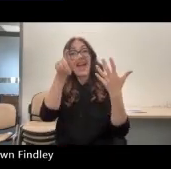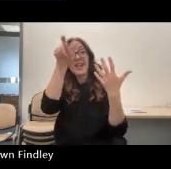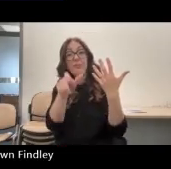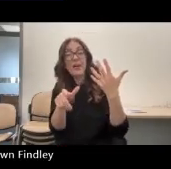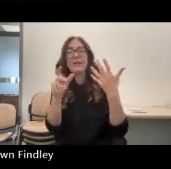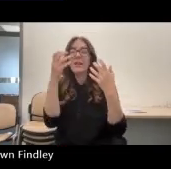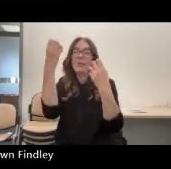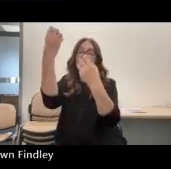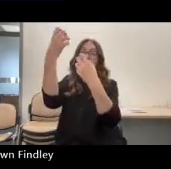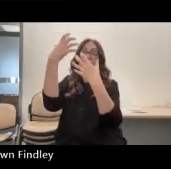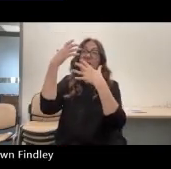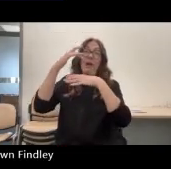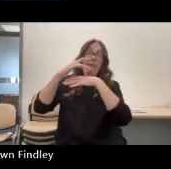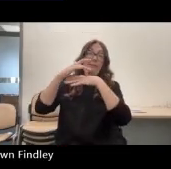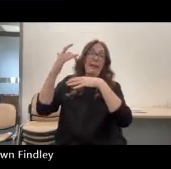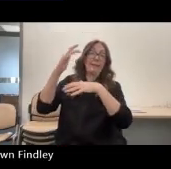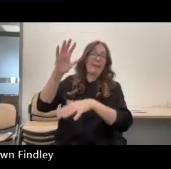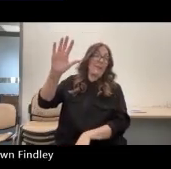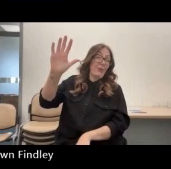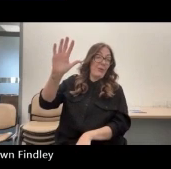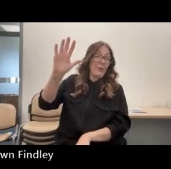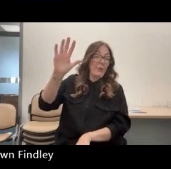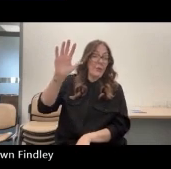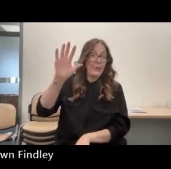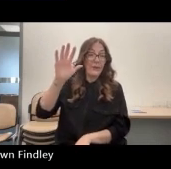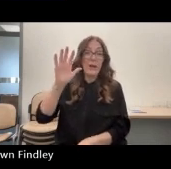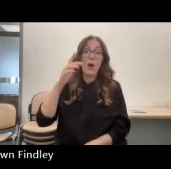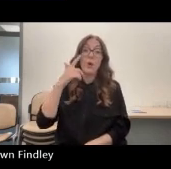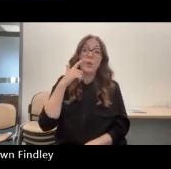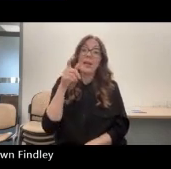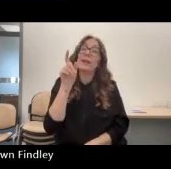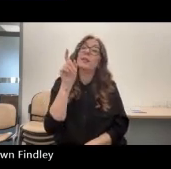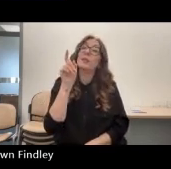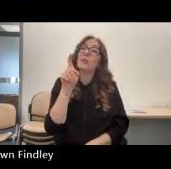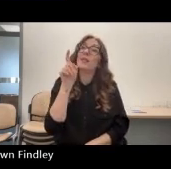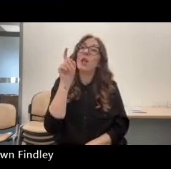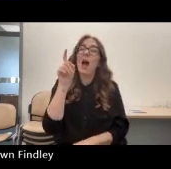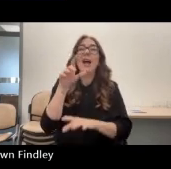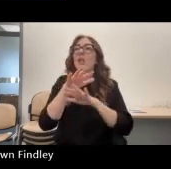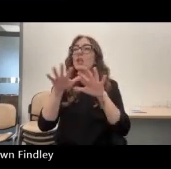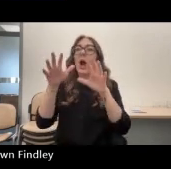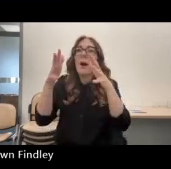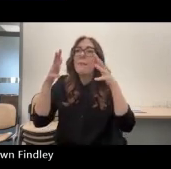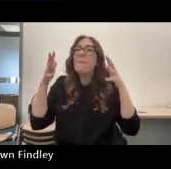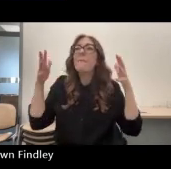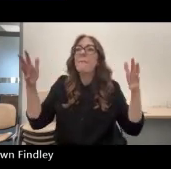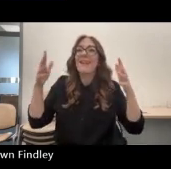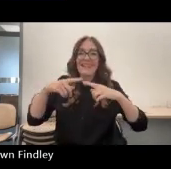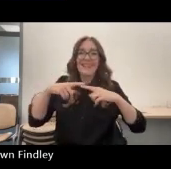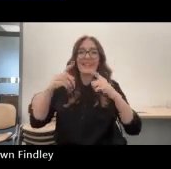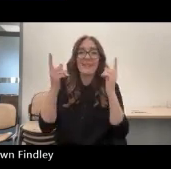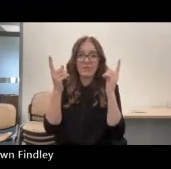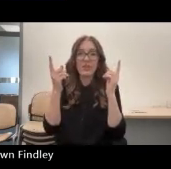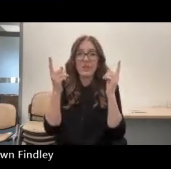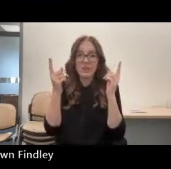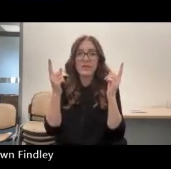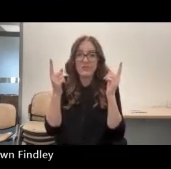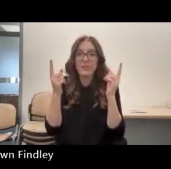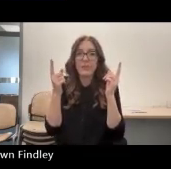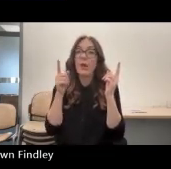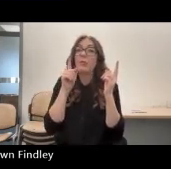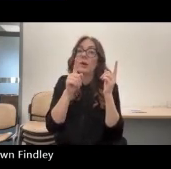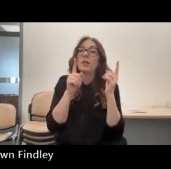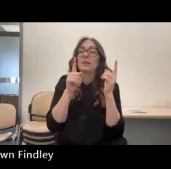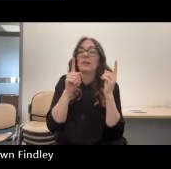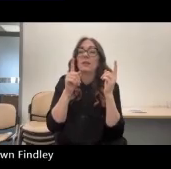turn the eye comfort shield on, again, there's not a huge difference on the screen, but what it has done is it's reduced